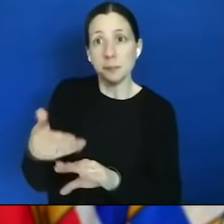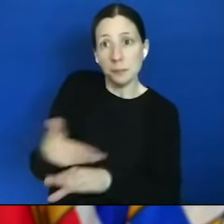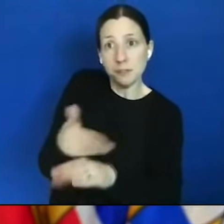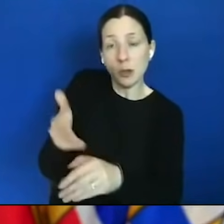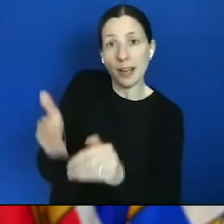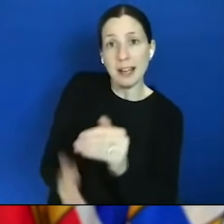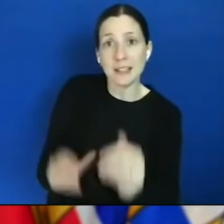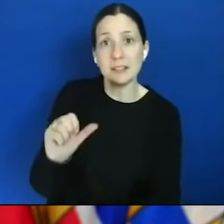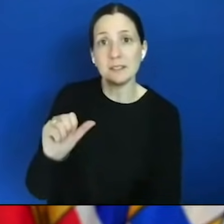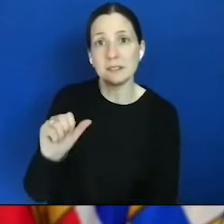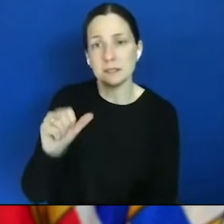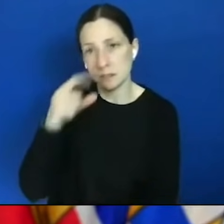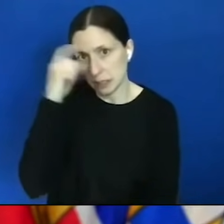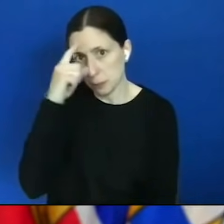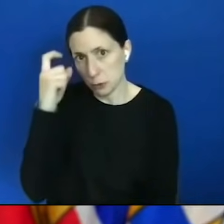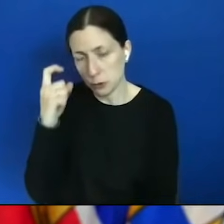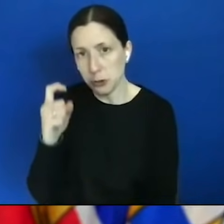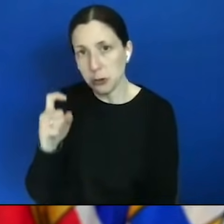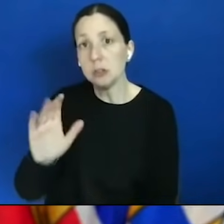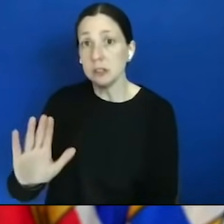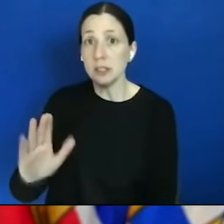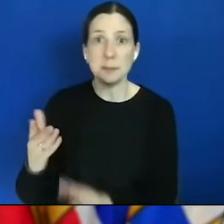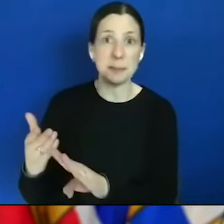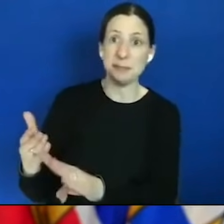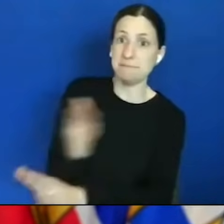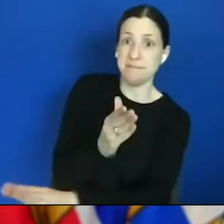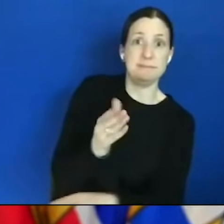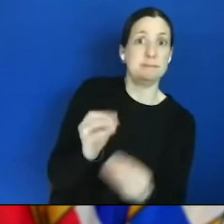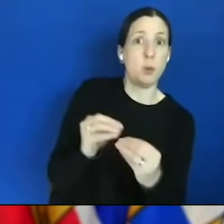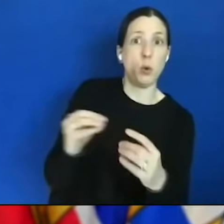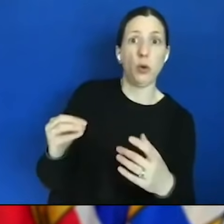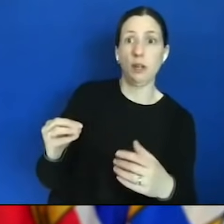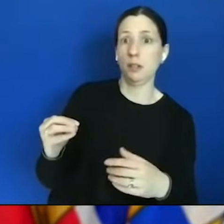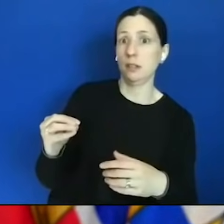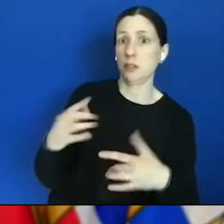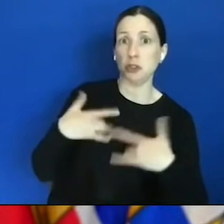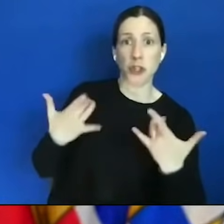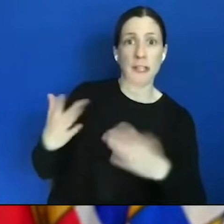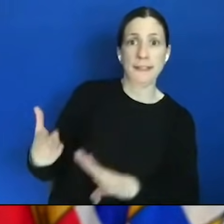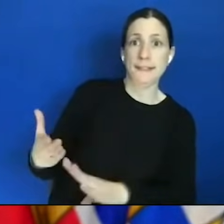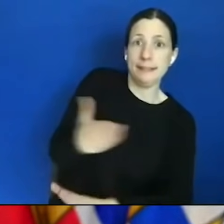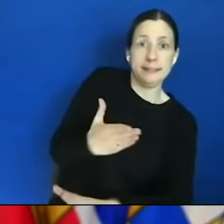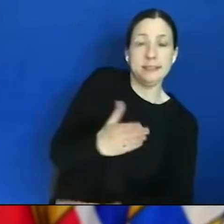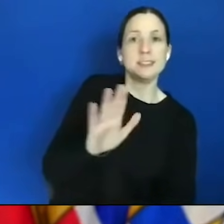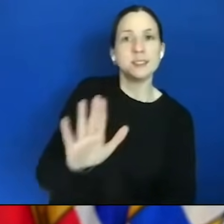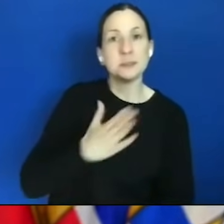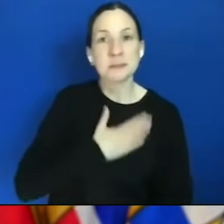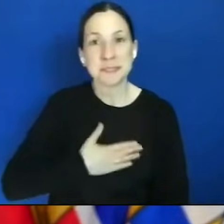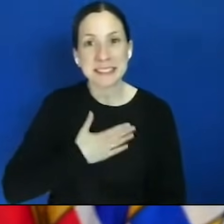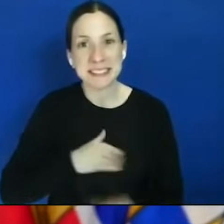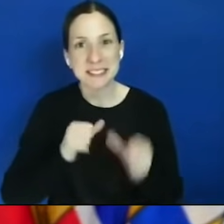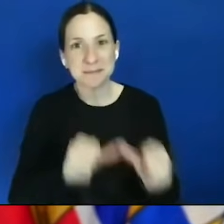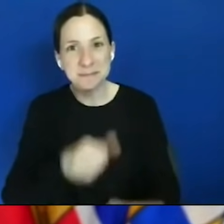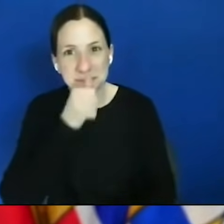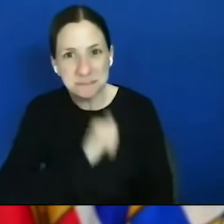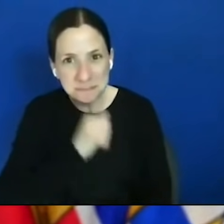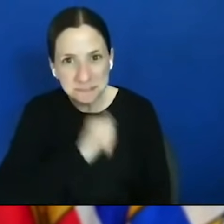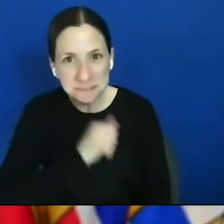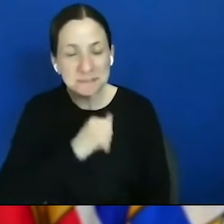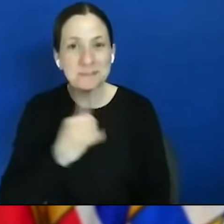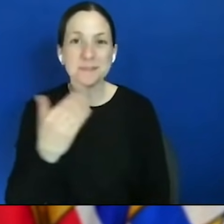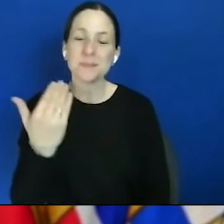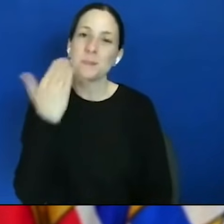end of summer, and very likely much before that. So we all need to be patient, and we know